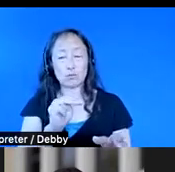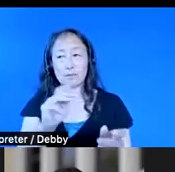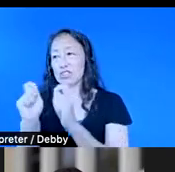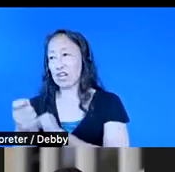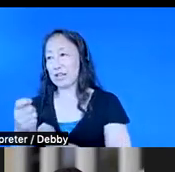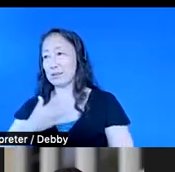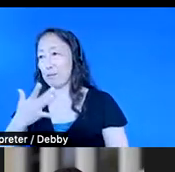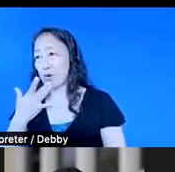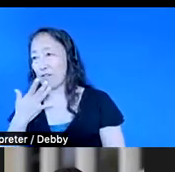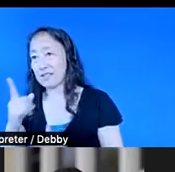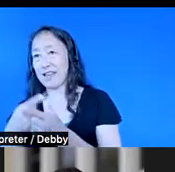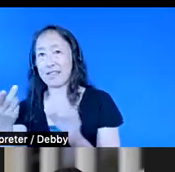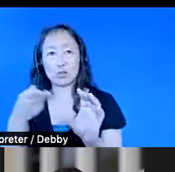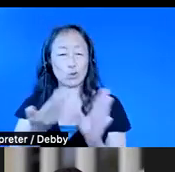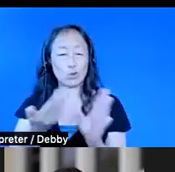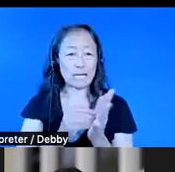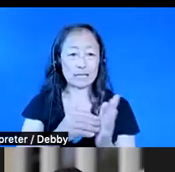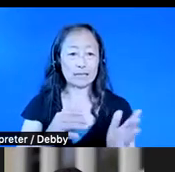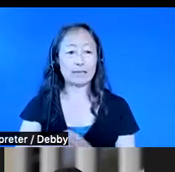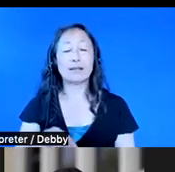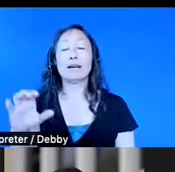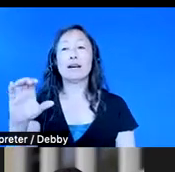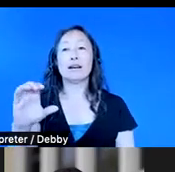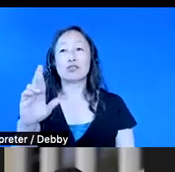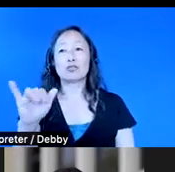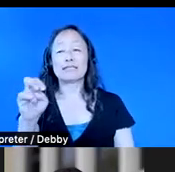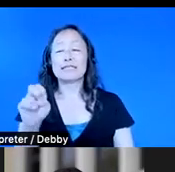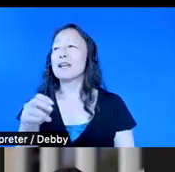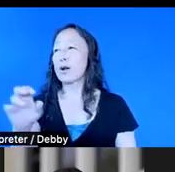All right, give me a second. Okay.